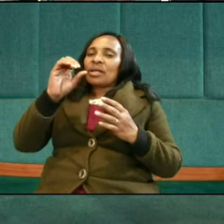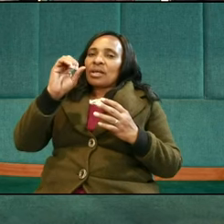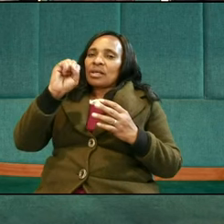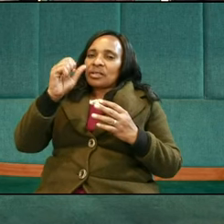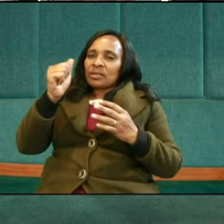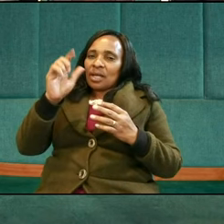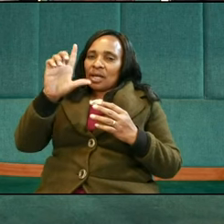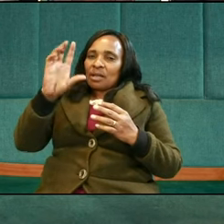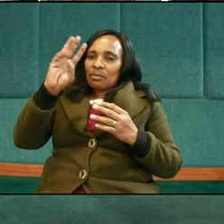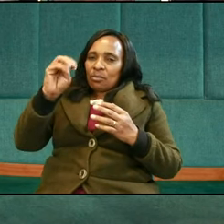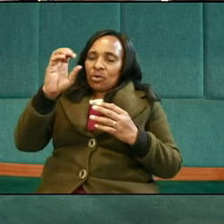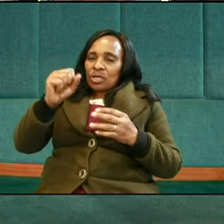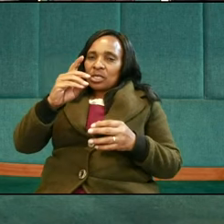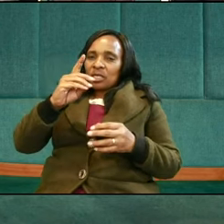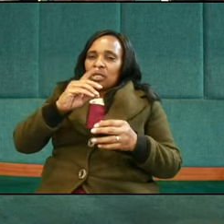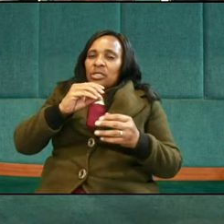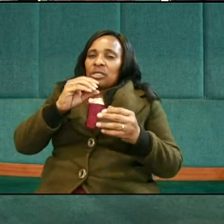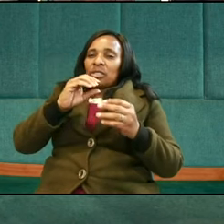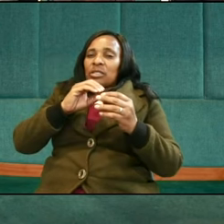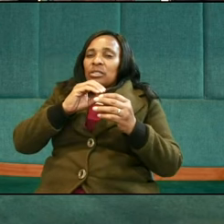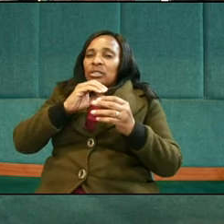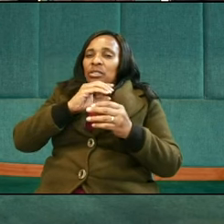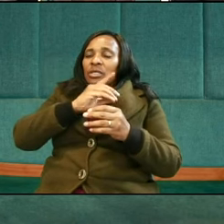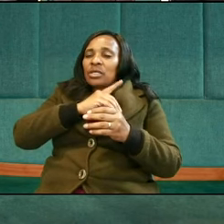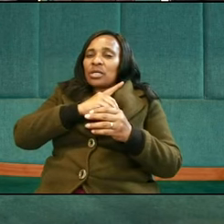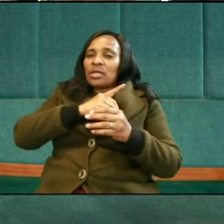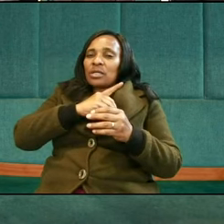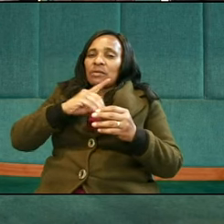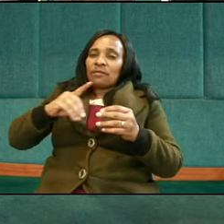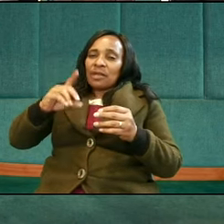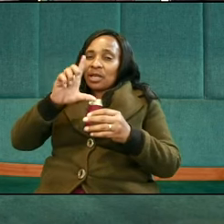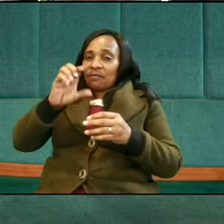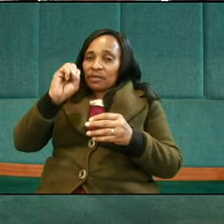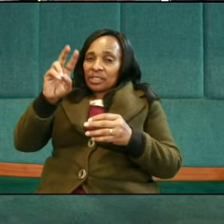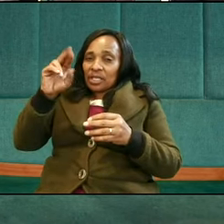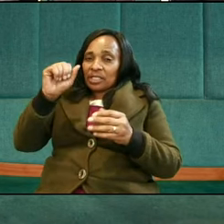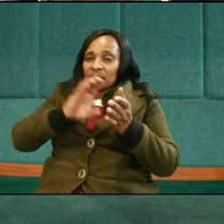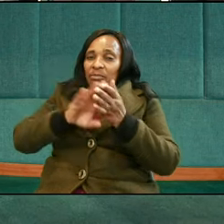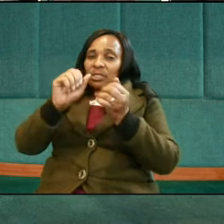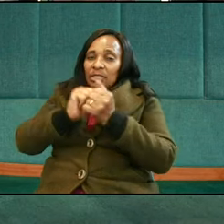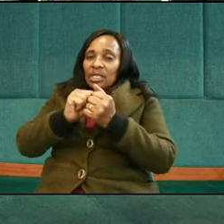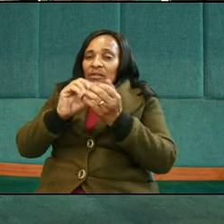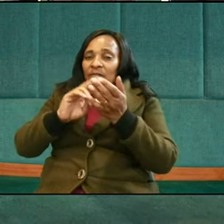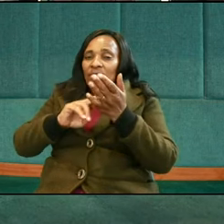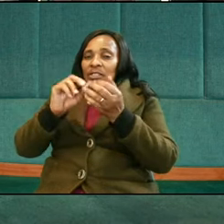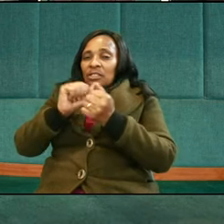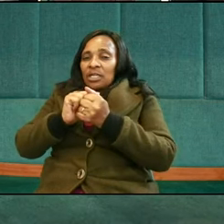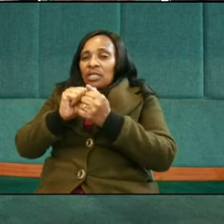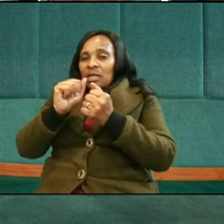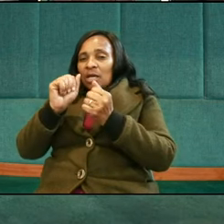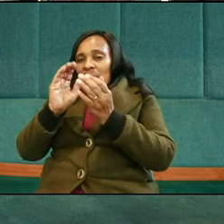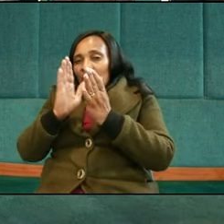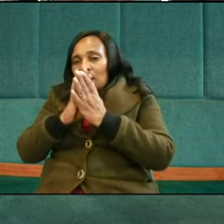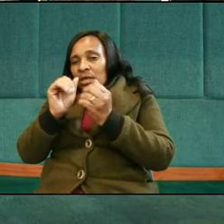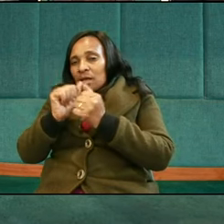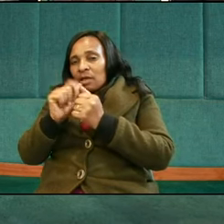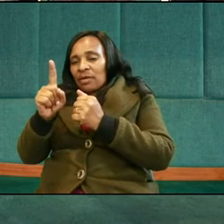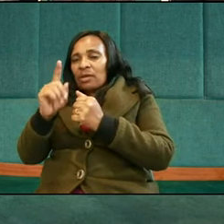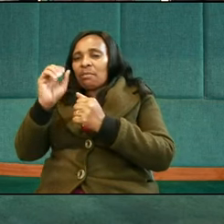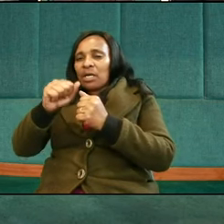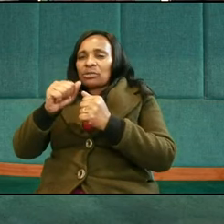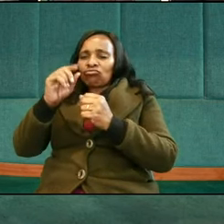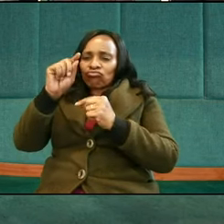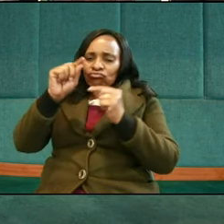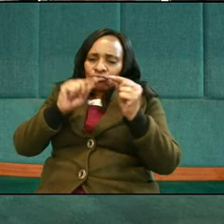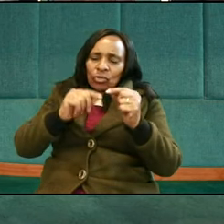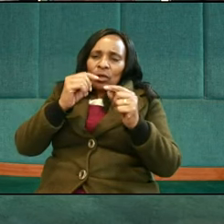Leviticus 10, chapter 10, verse 10 and 11. "You must distinguish between what is sacred and what is common,